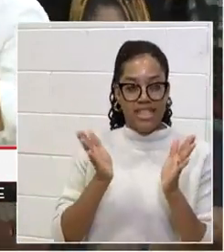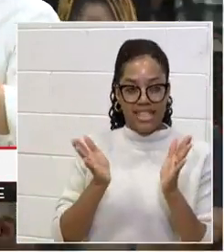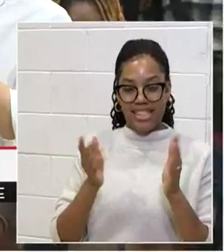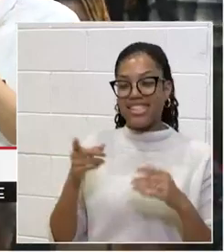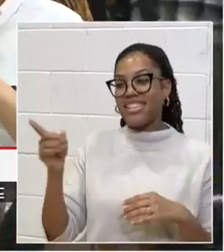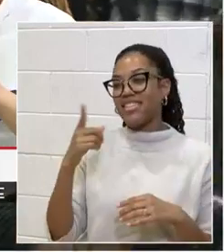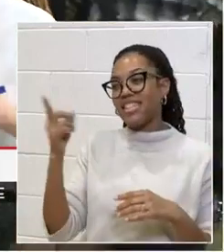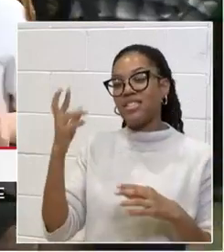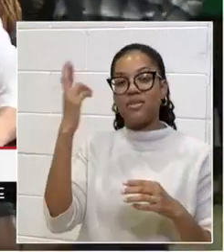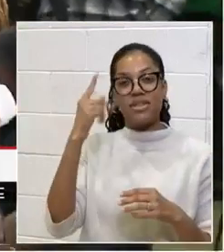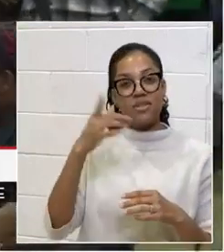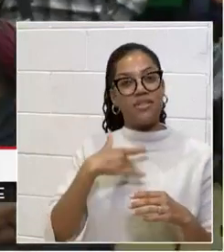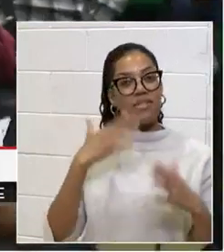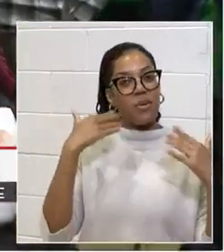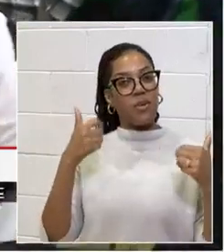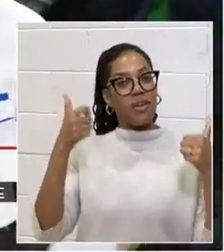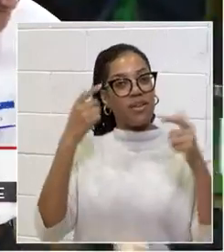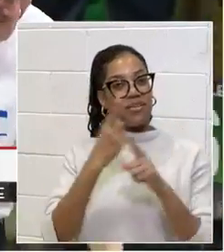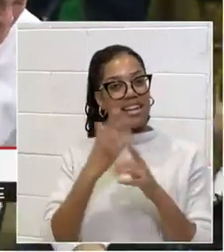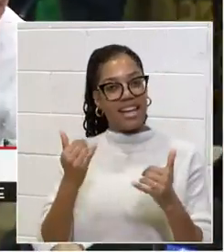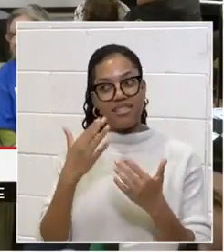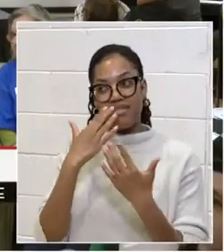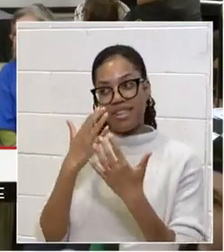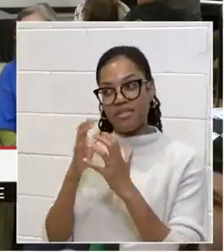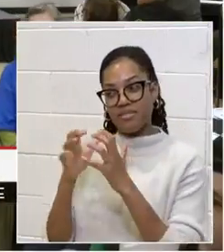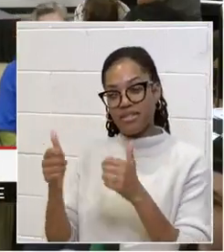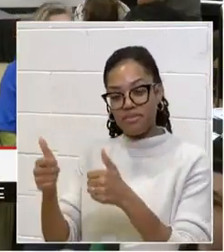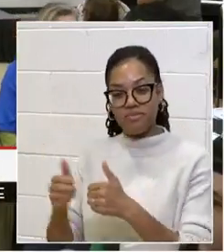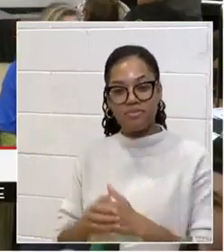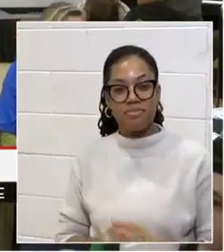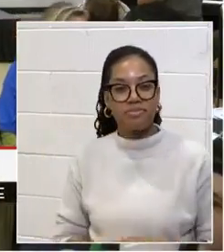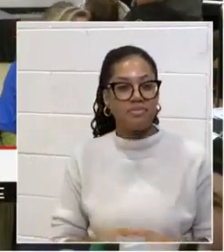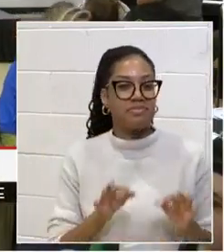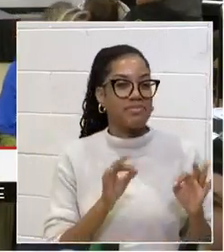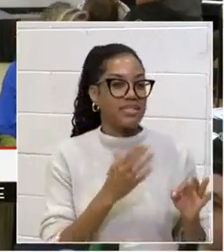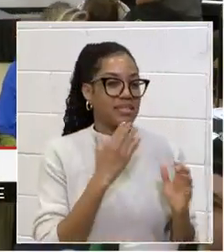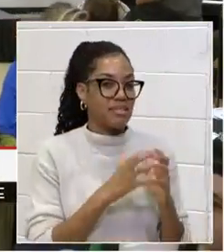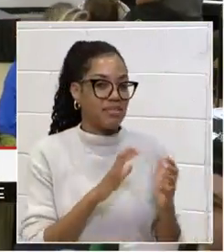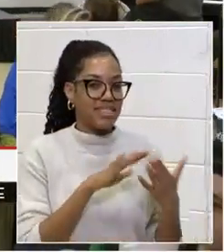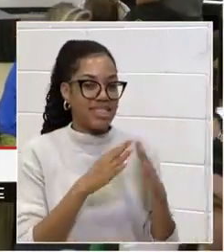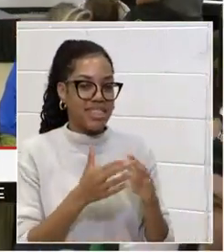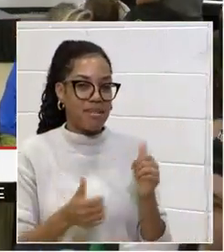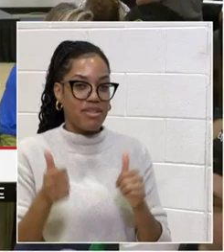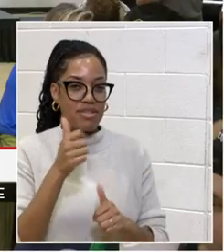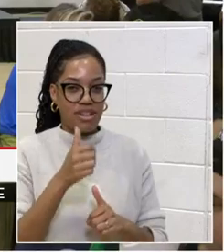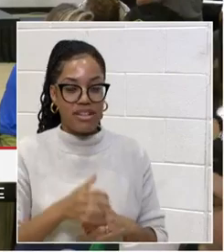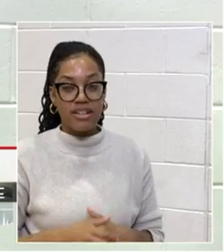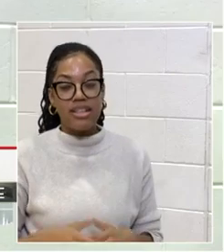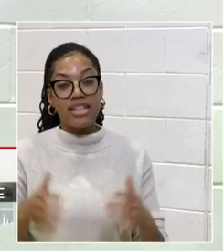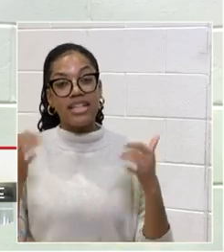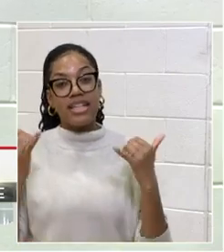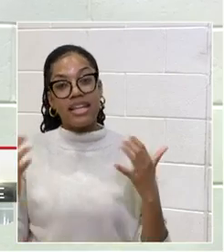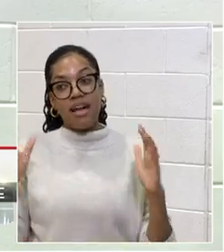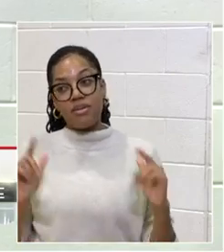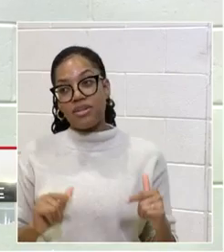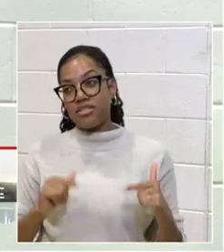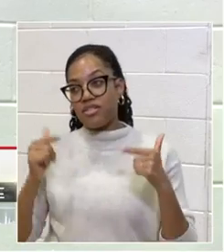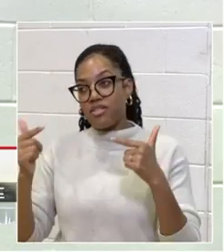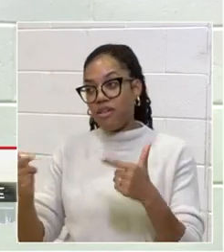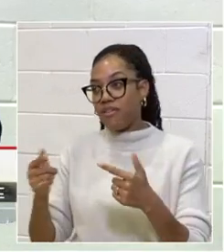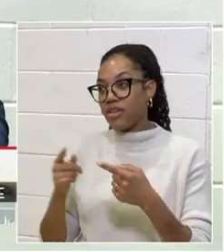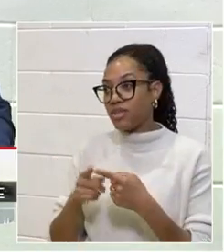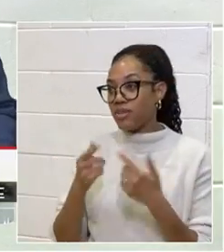out. Thank you very much. Thank you very much, Assistant City Administrator. We're now going to turn it over to